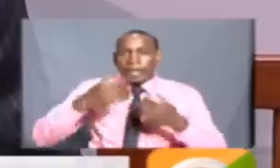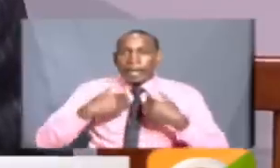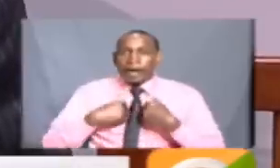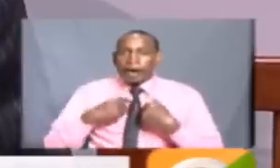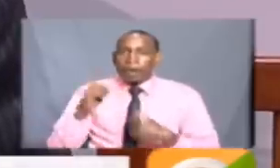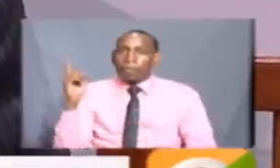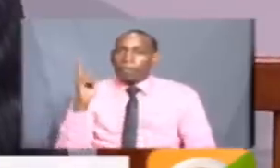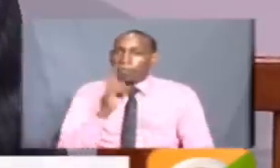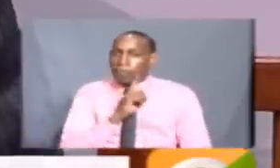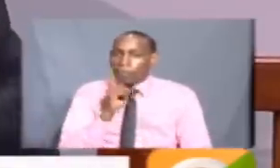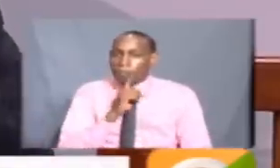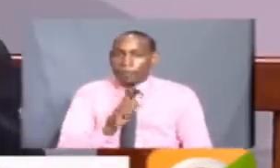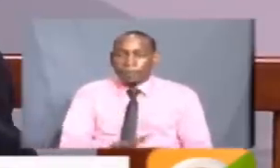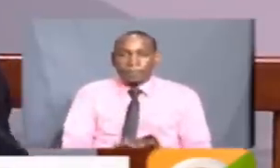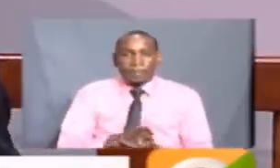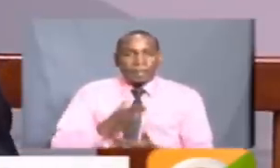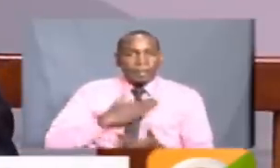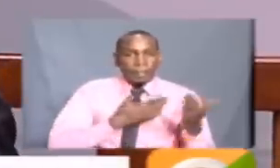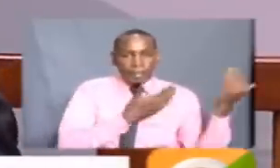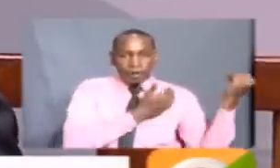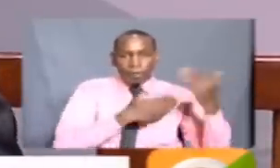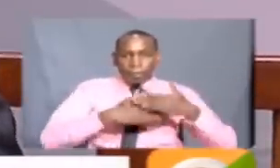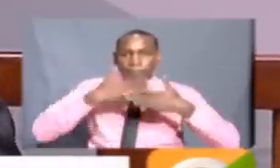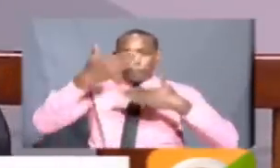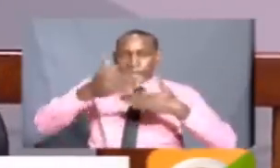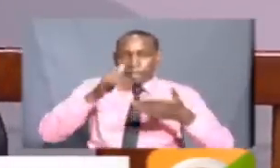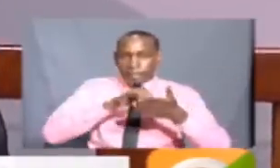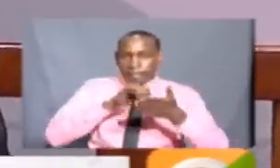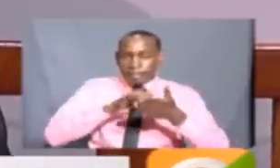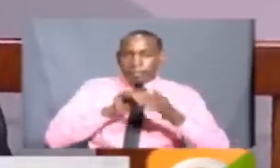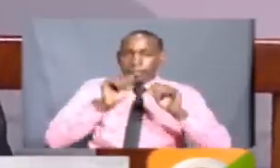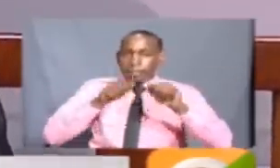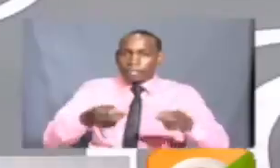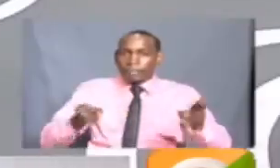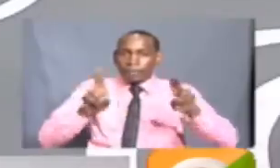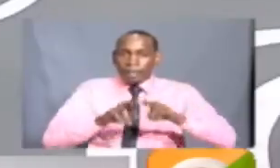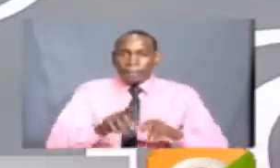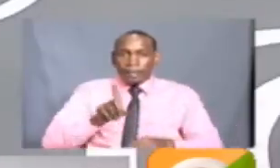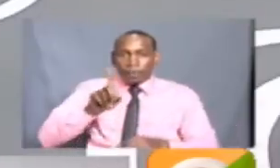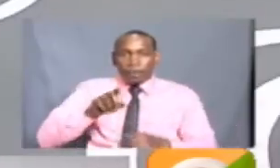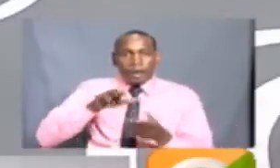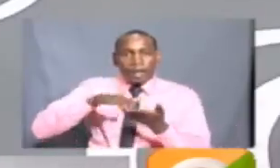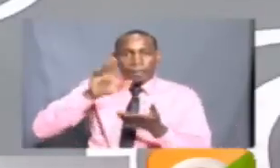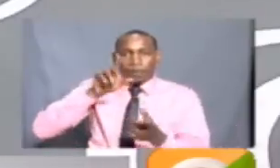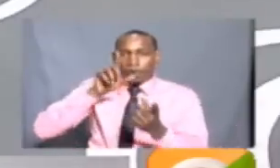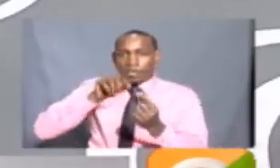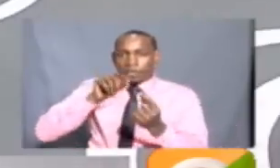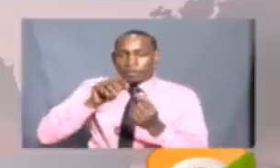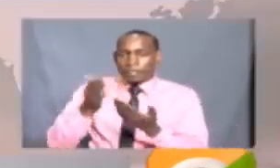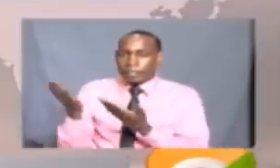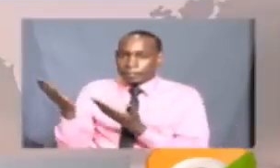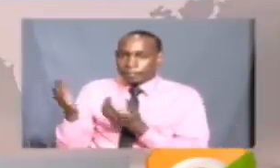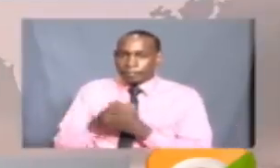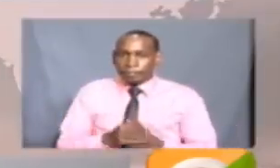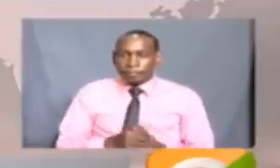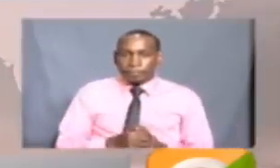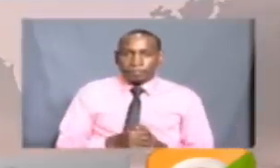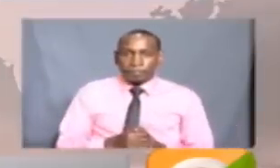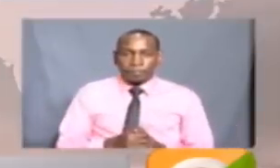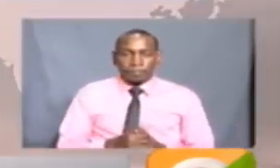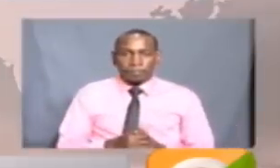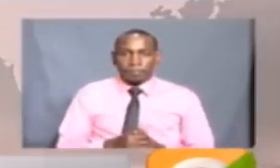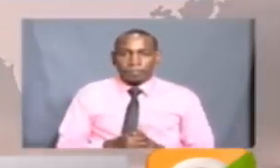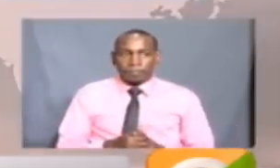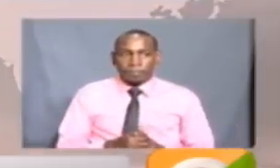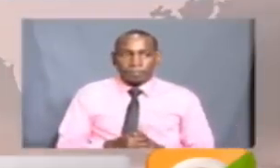danger. Mm. And I look forward to the day that that will happen. One more tweet here from Fred Jausenge. He says, as a